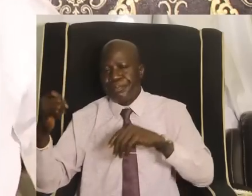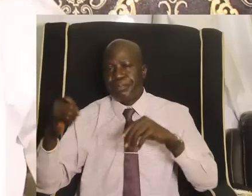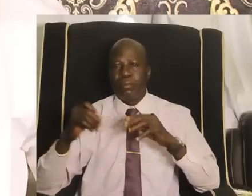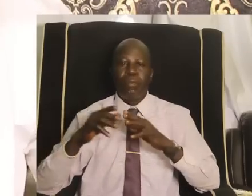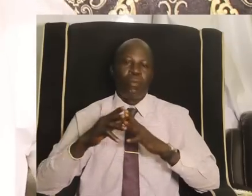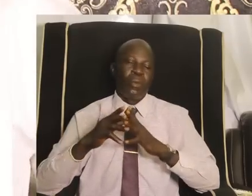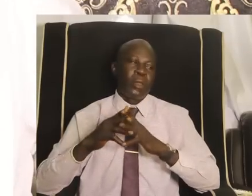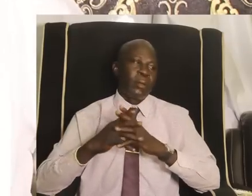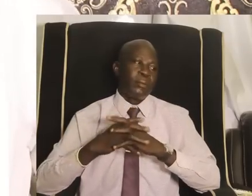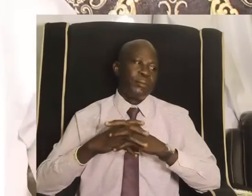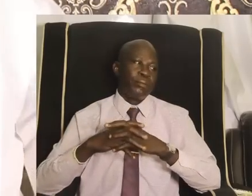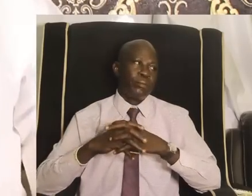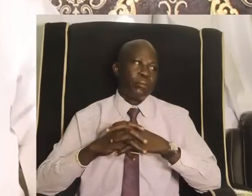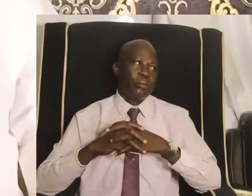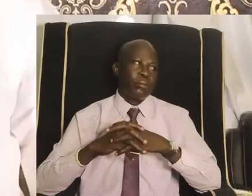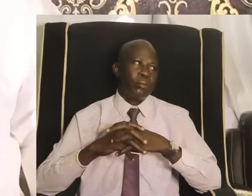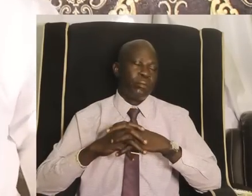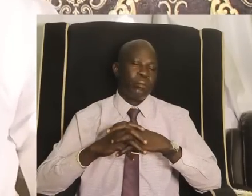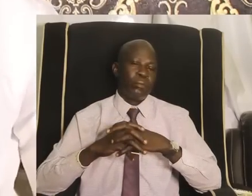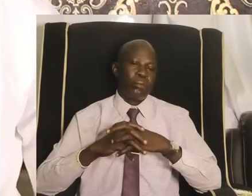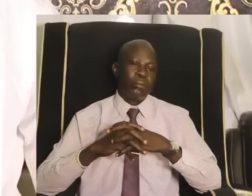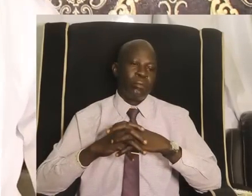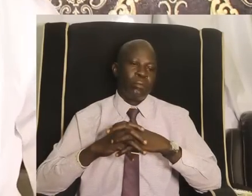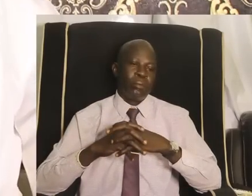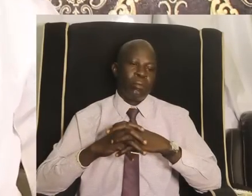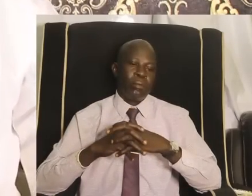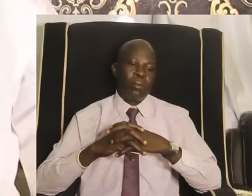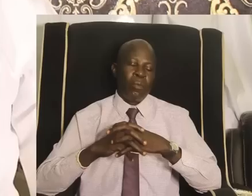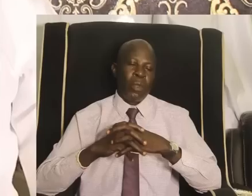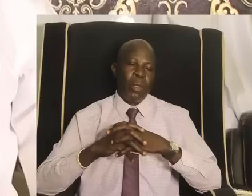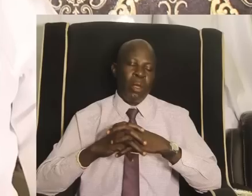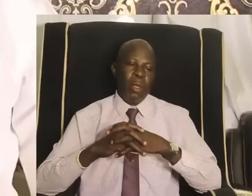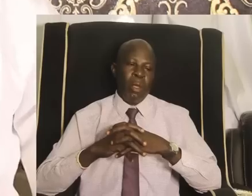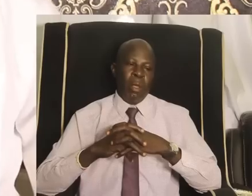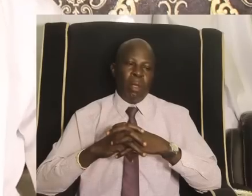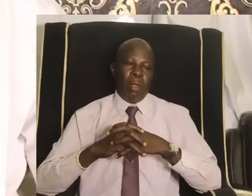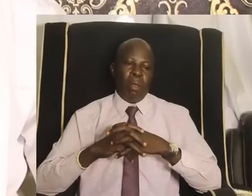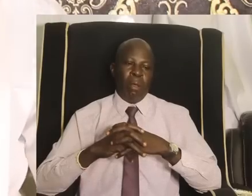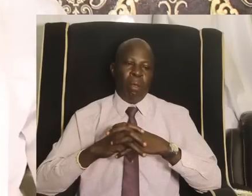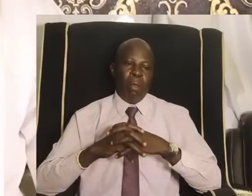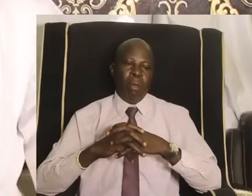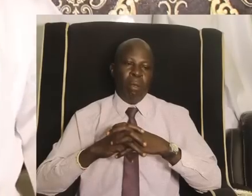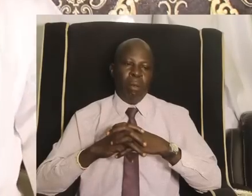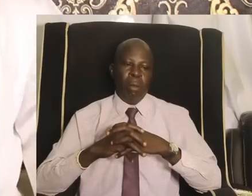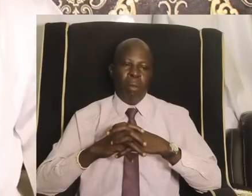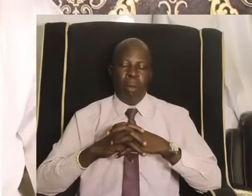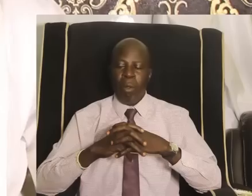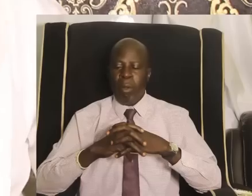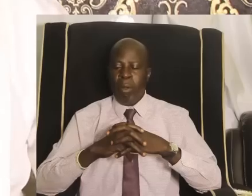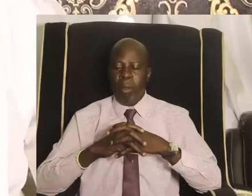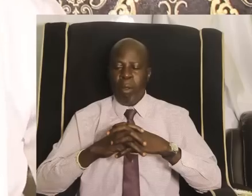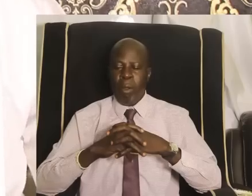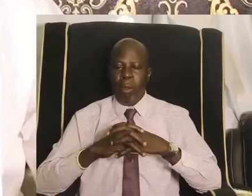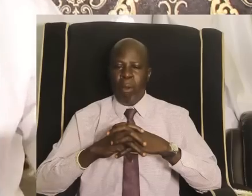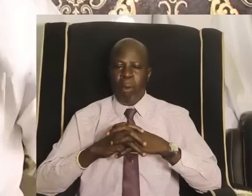ba wa pade nbe. You miss us. Ni event center yego go. In that event center. Lati ma pade. That's why we are saying. O ma ni agbara. E gbo mi sa.